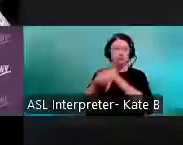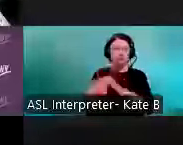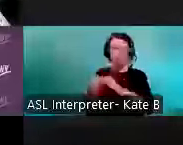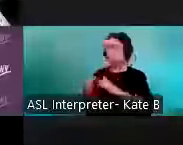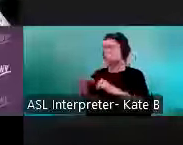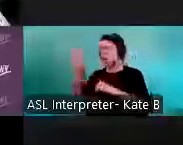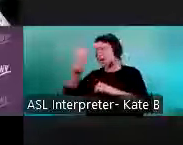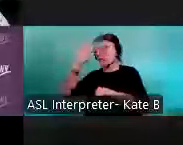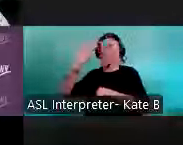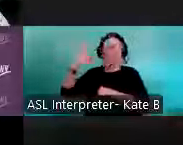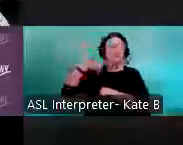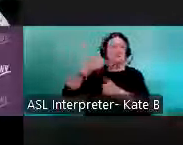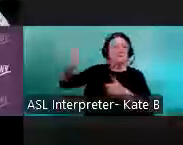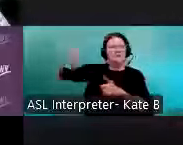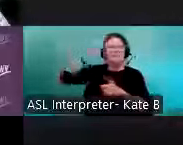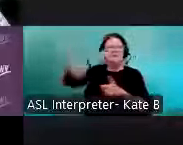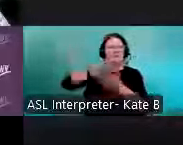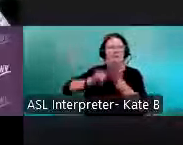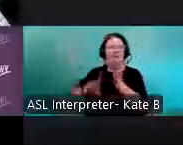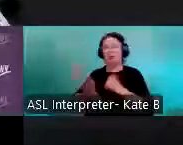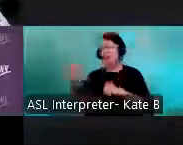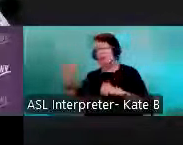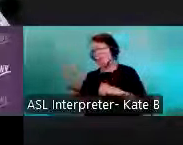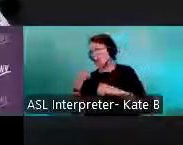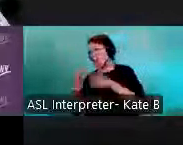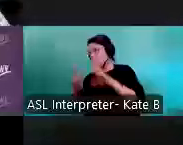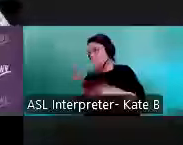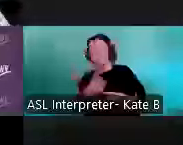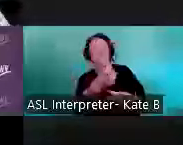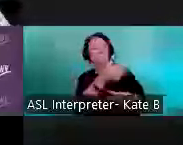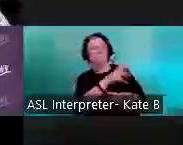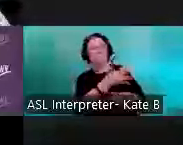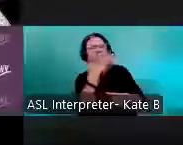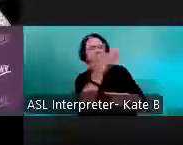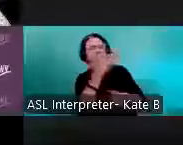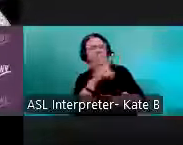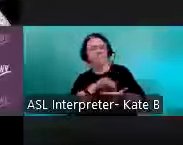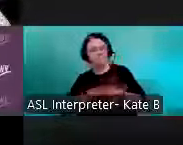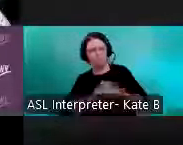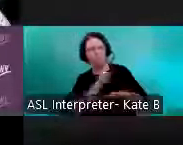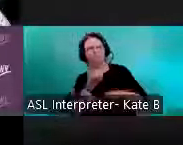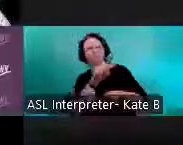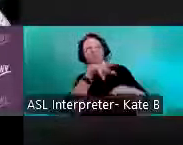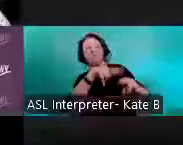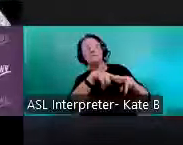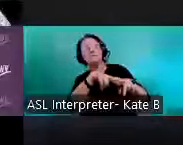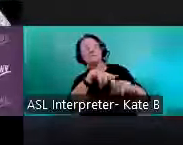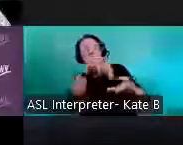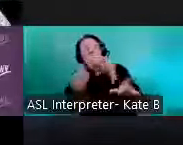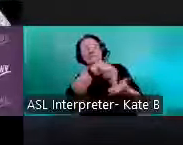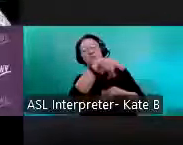the chief inspector. They're the election official that's in charge of the polling place. They'll tell you where to sit. You'll be given a